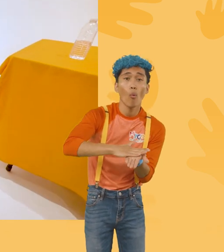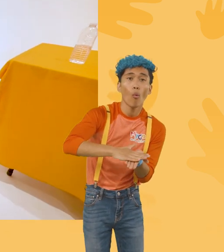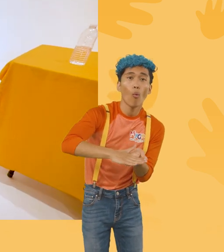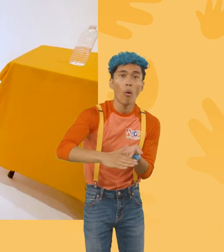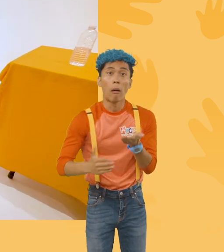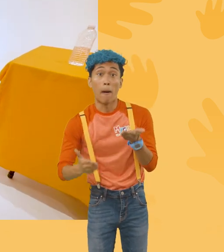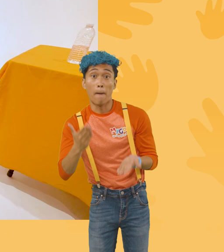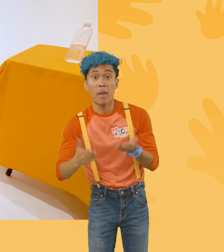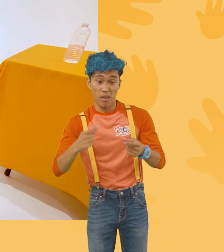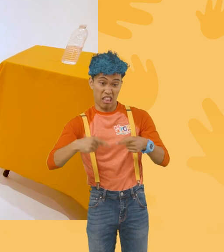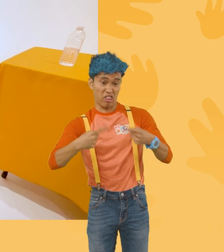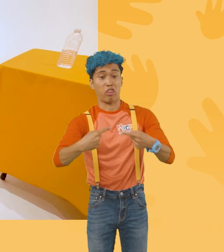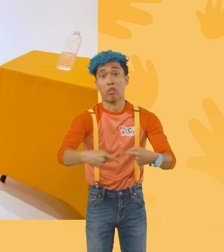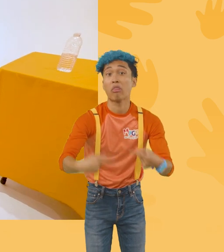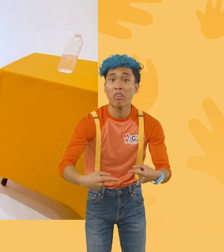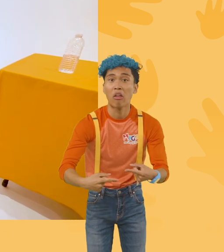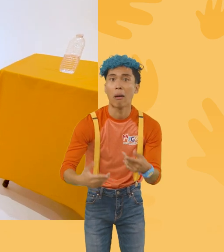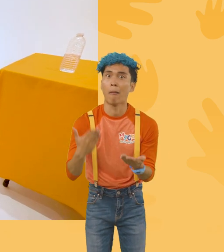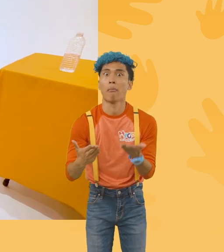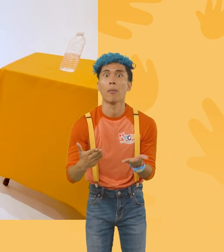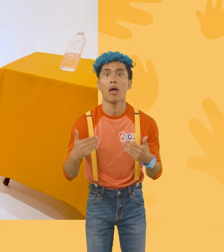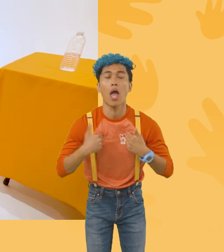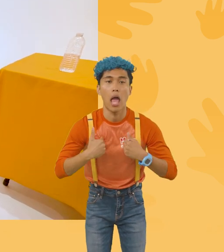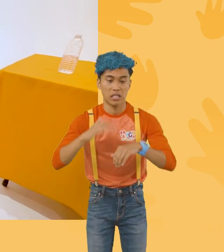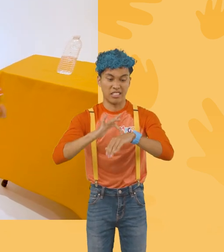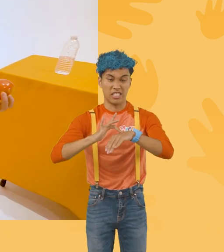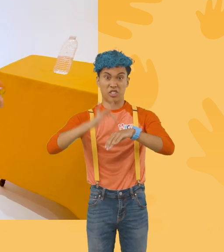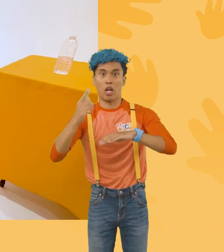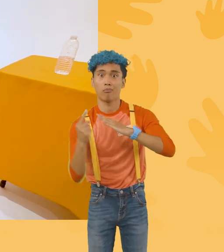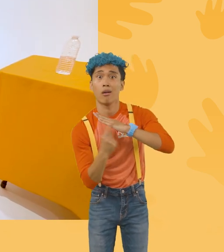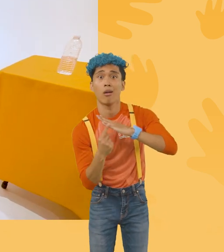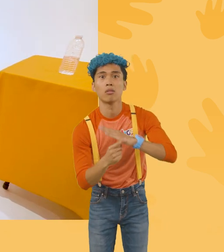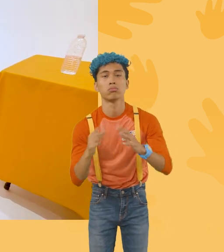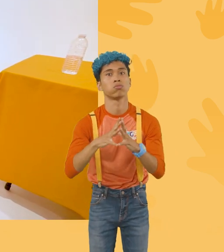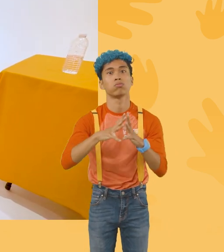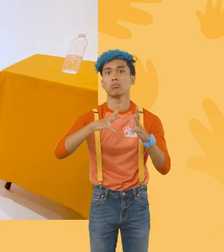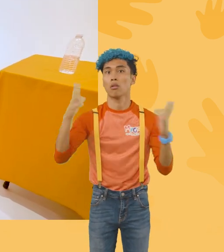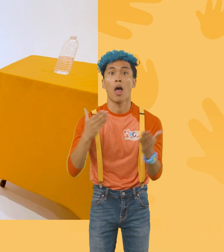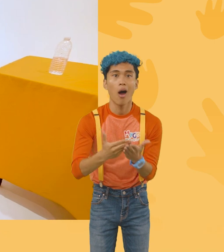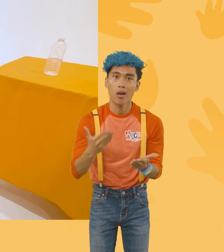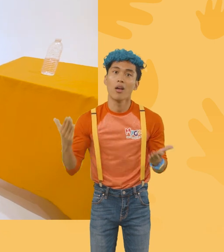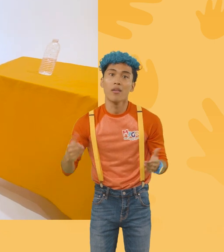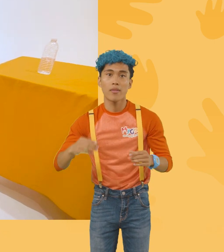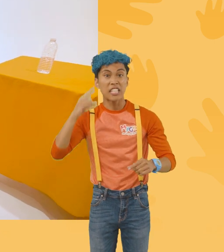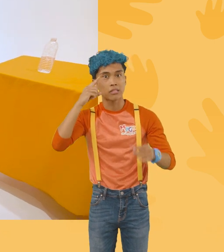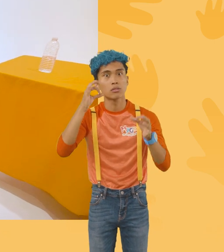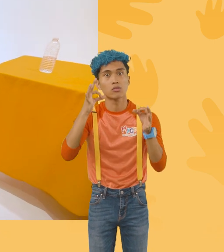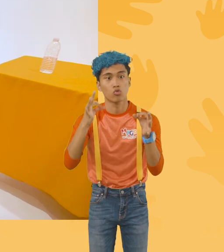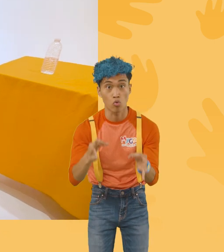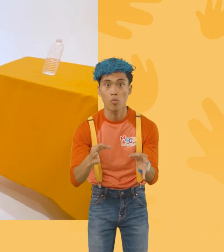it rolls compared to, you know, maybe there's sharp edges. There's just so many things that, you